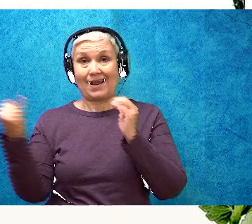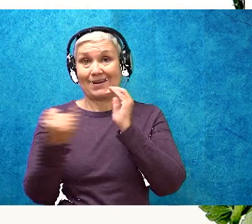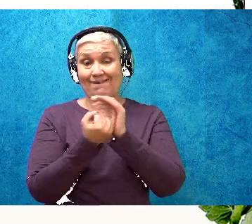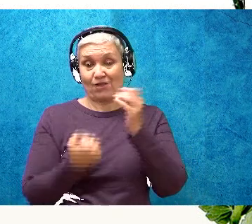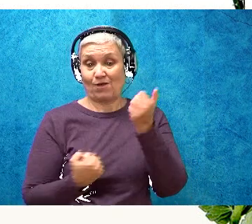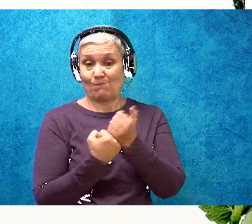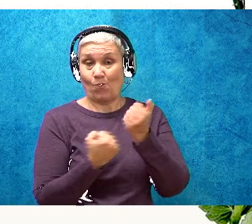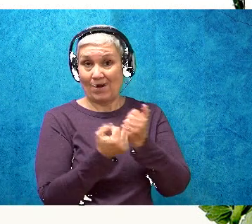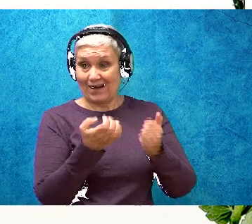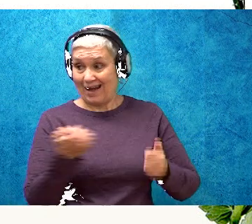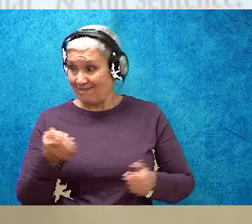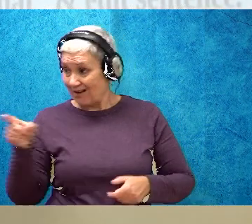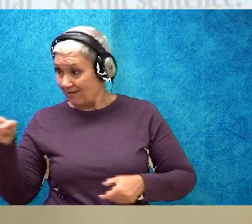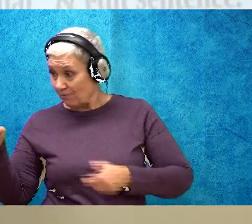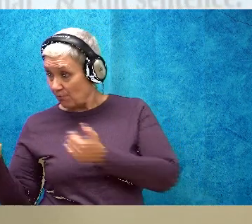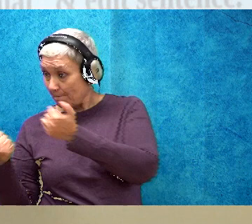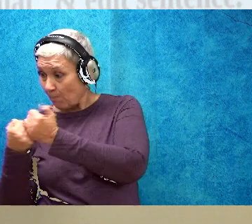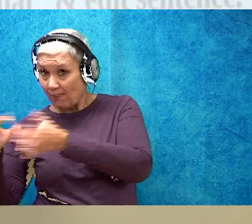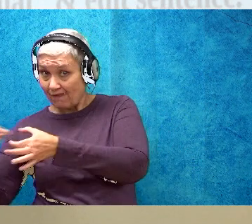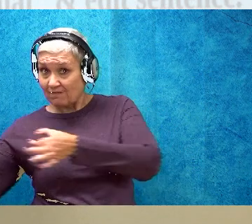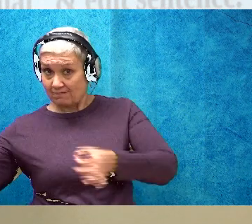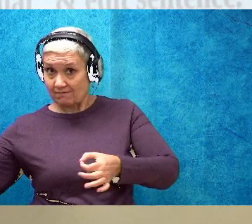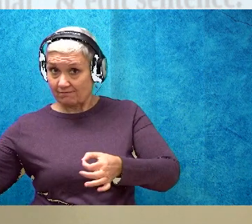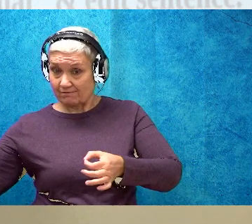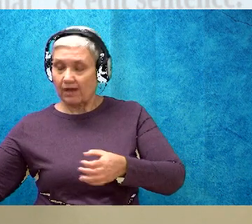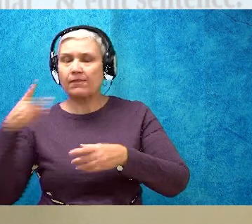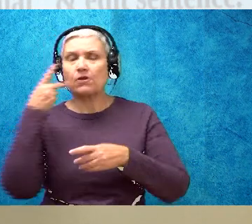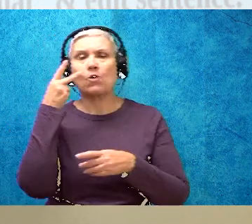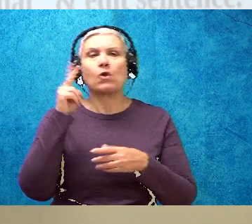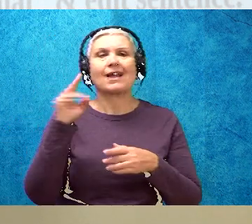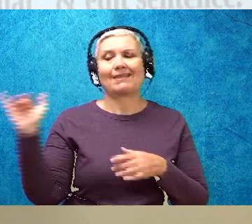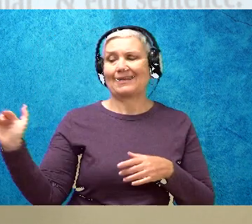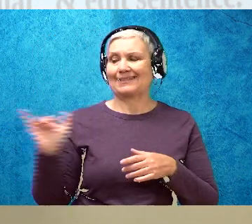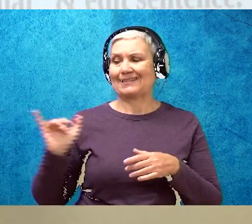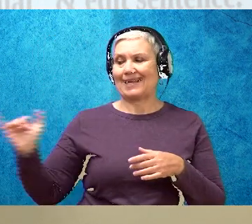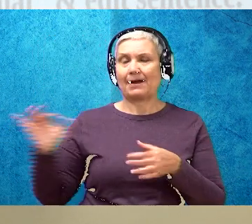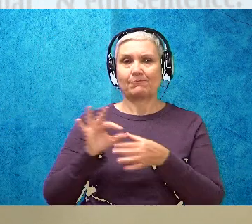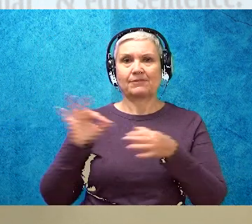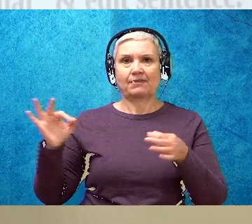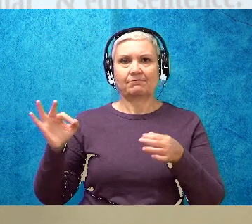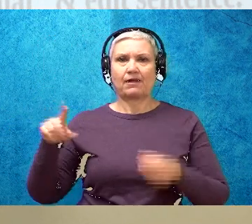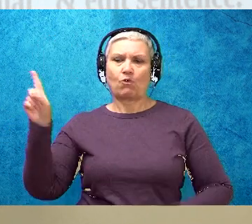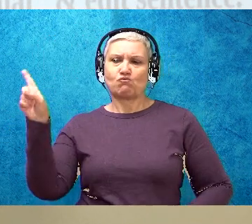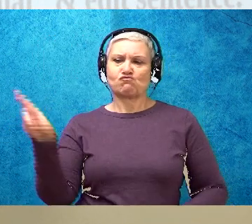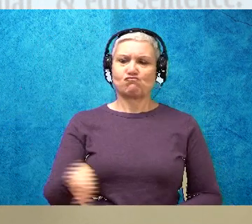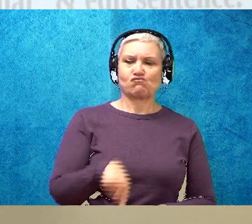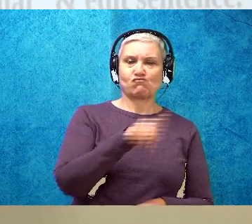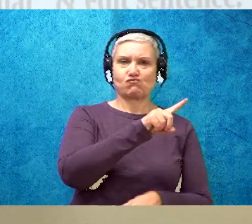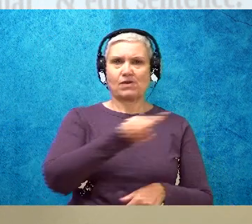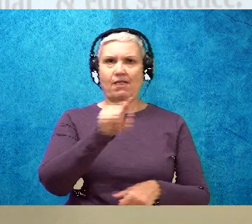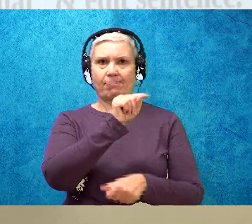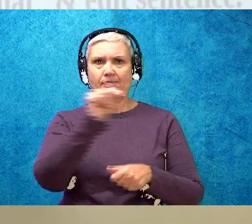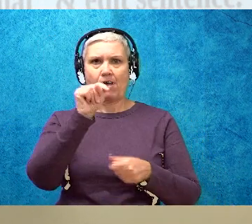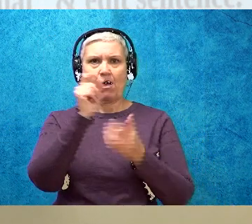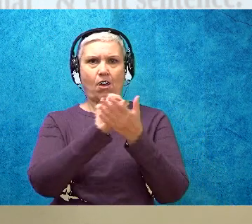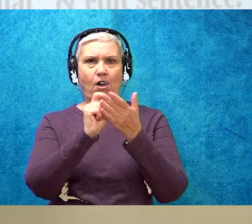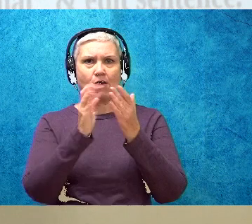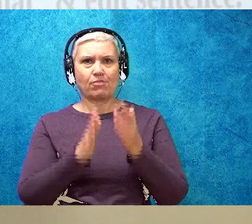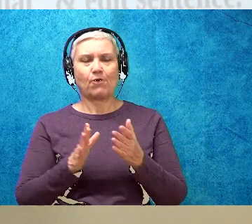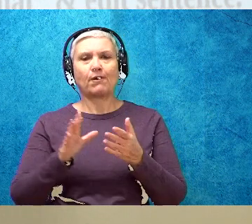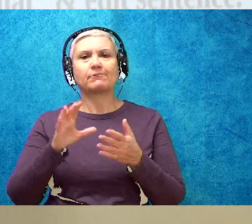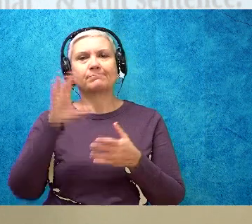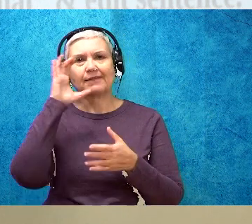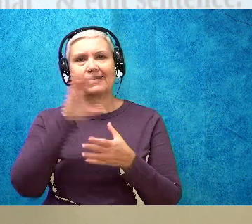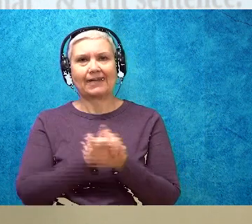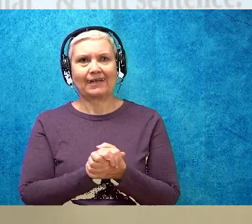evidence. Then you're going to look at that same sentence, and you're going to cross out the author believes that, and then you're